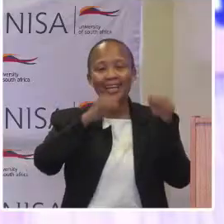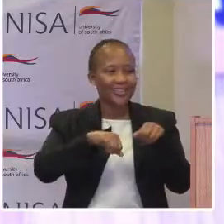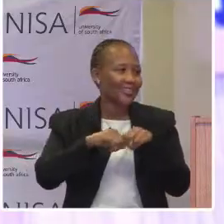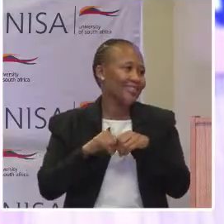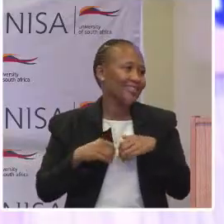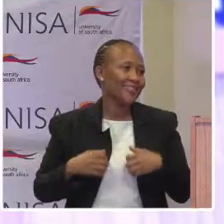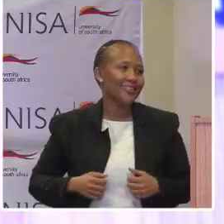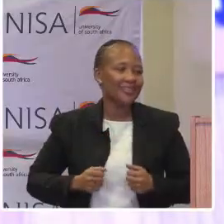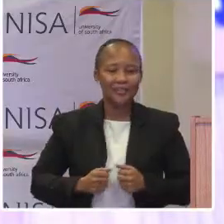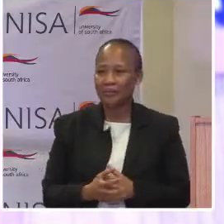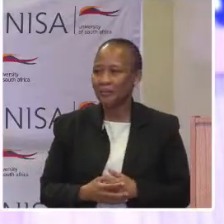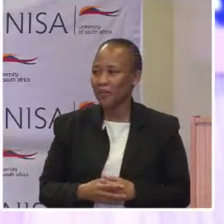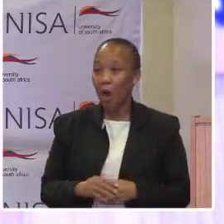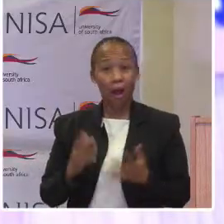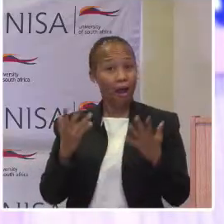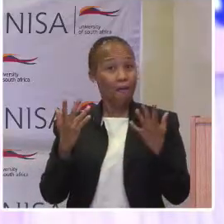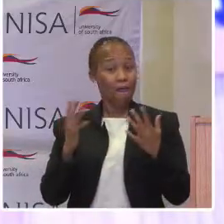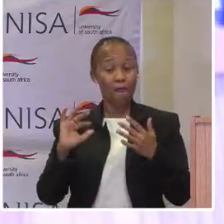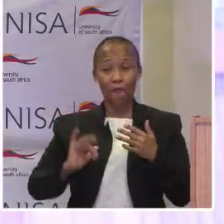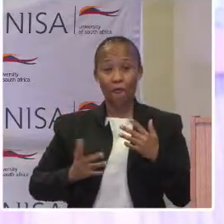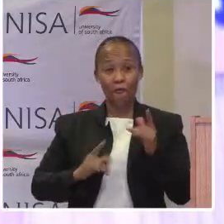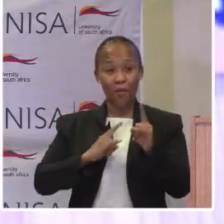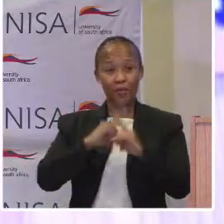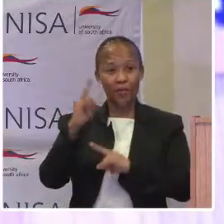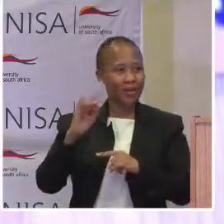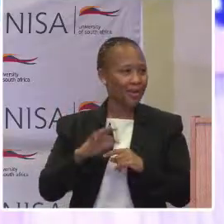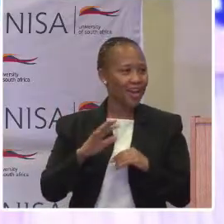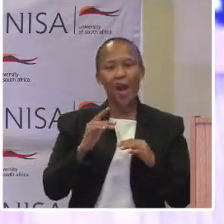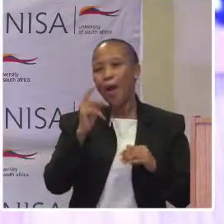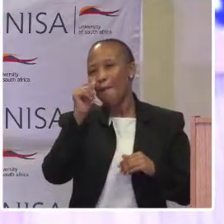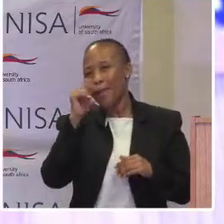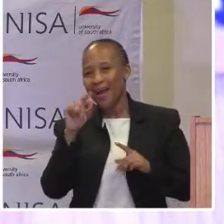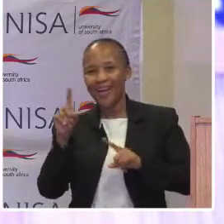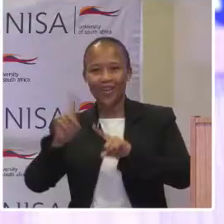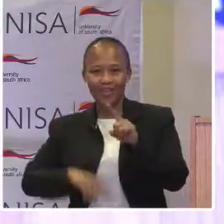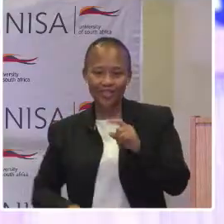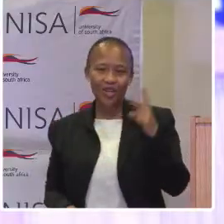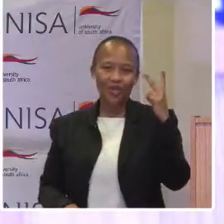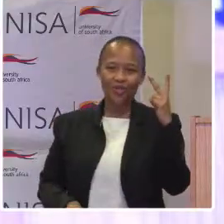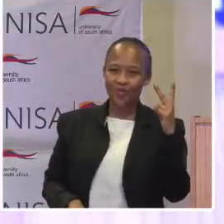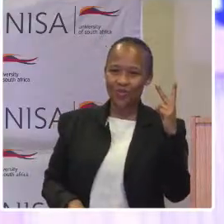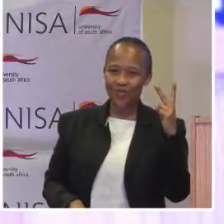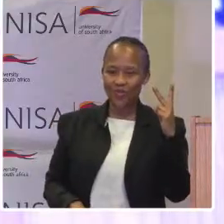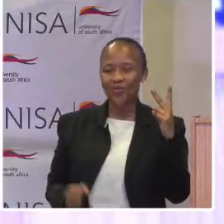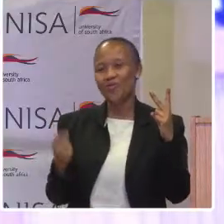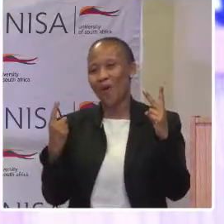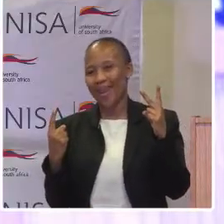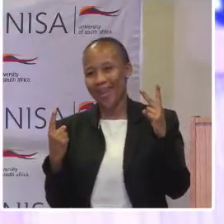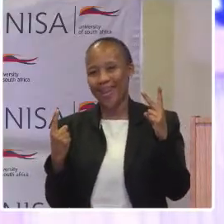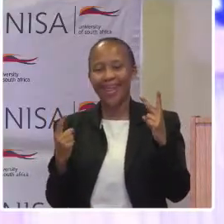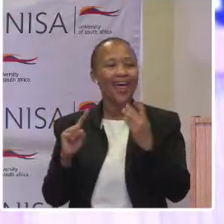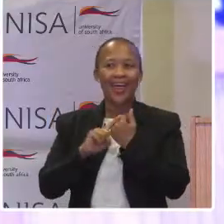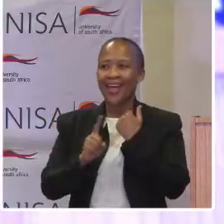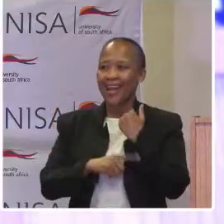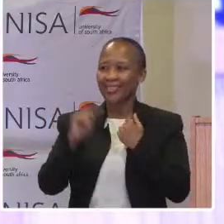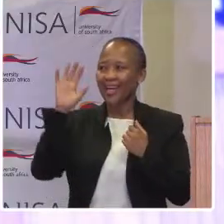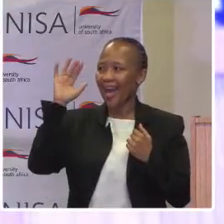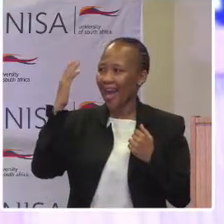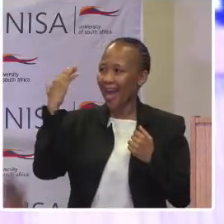Dr. Nadia. Oh, the women are winning. The gentlemen are losing 2-1 right now. Last hand, please. Last hand.